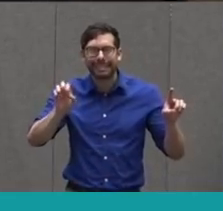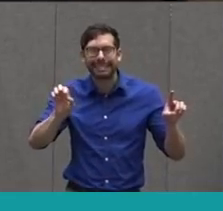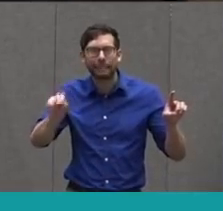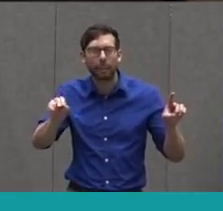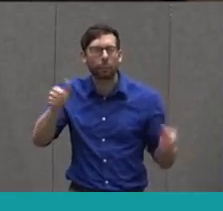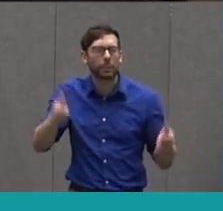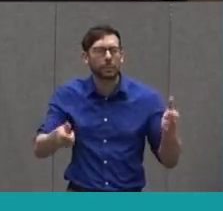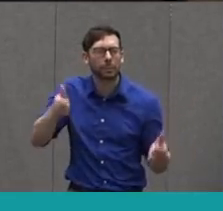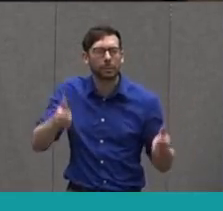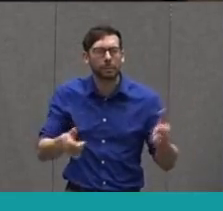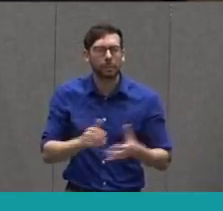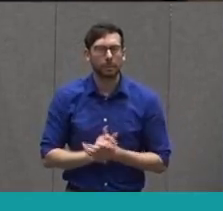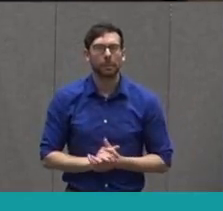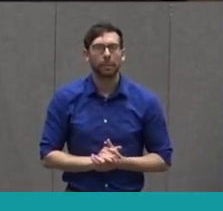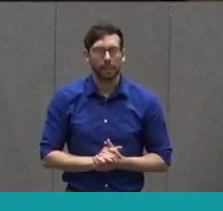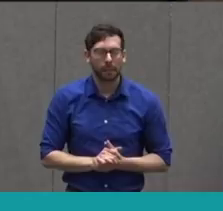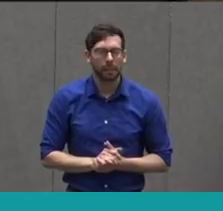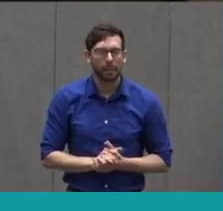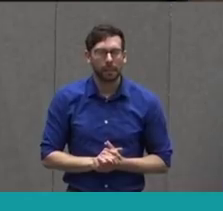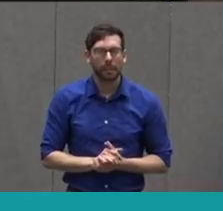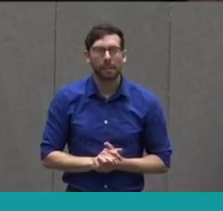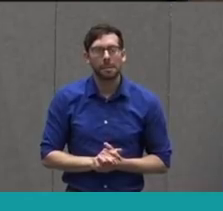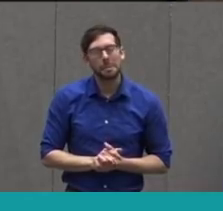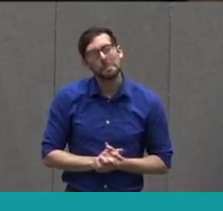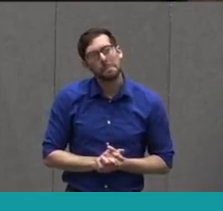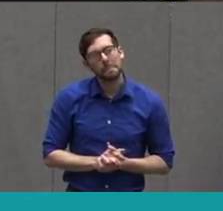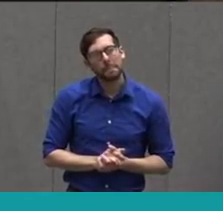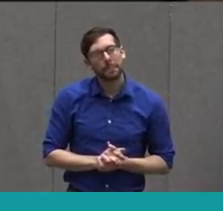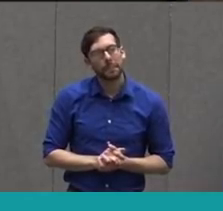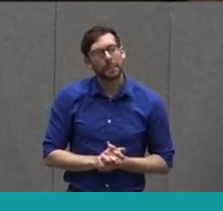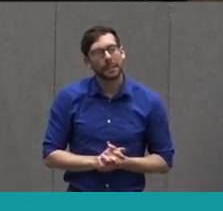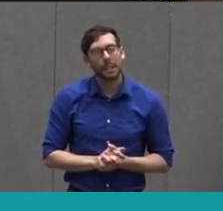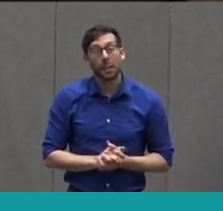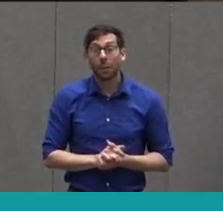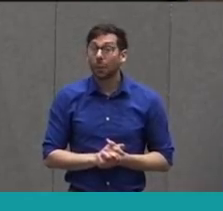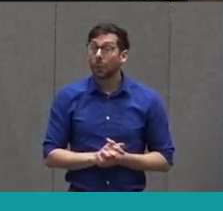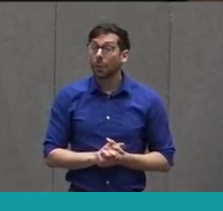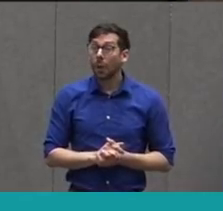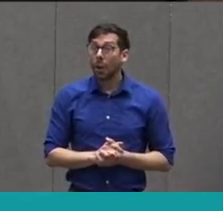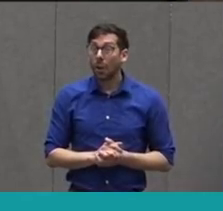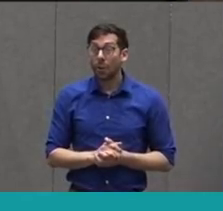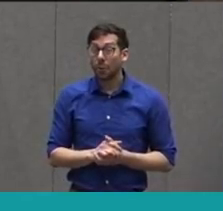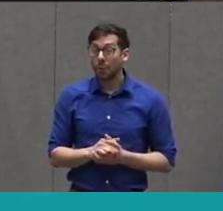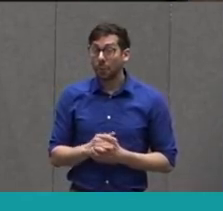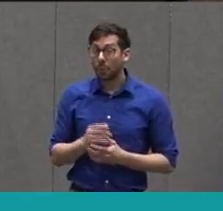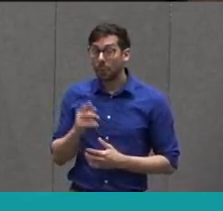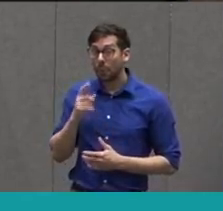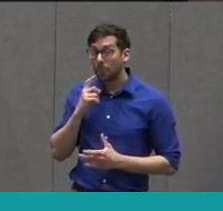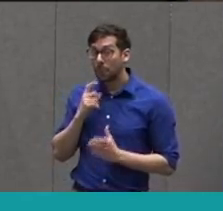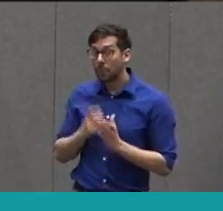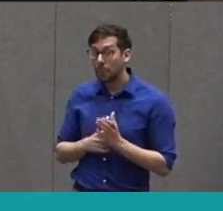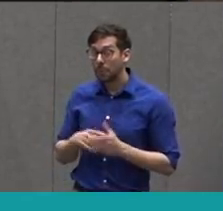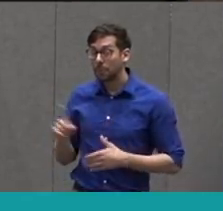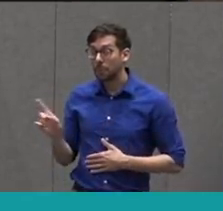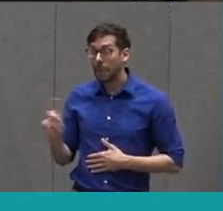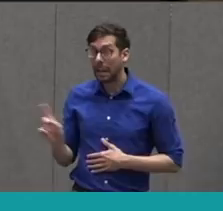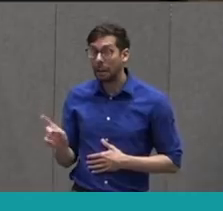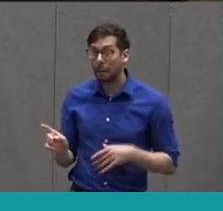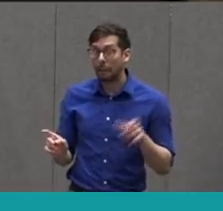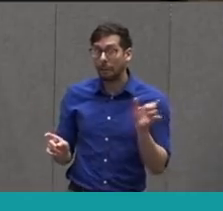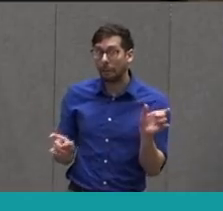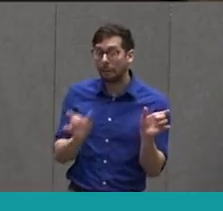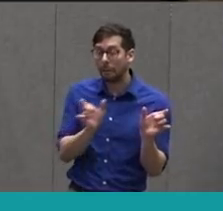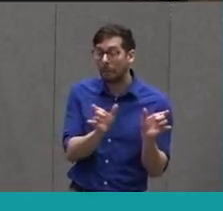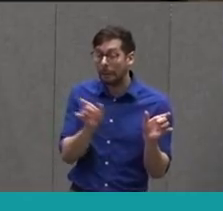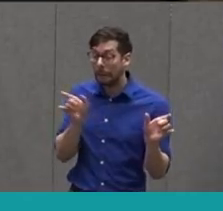Maybe you thought, I should go ahead and look at the last number,